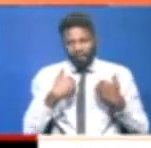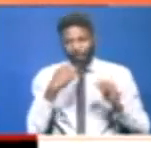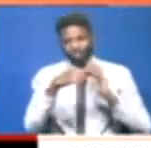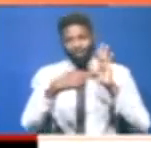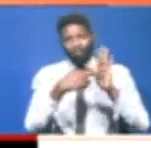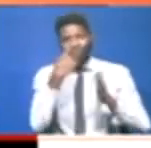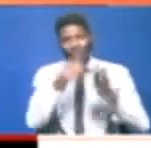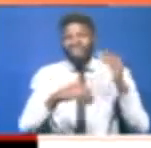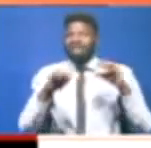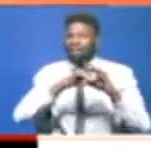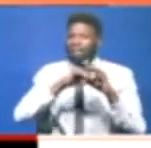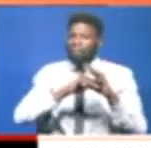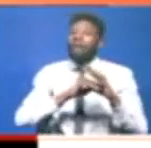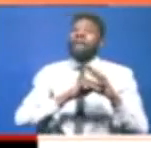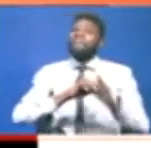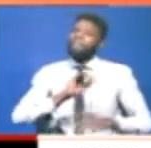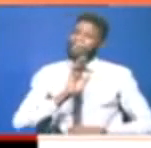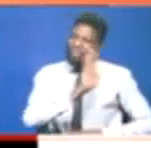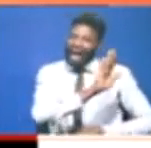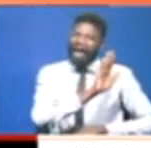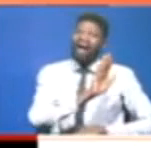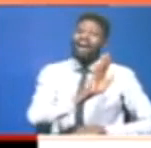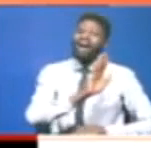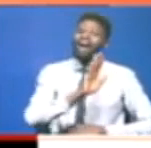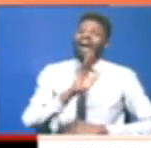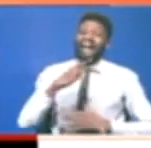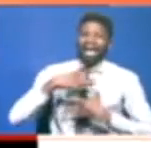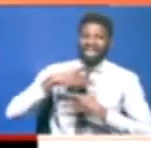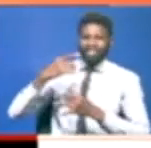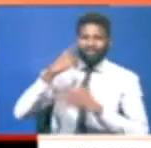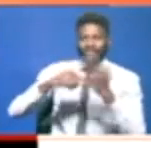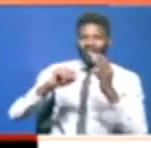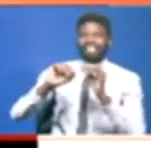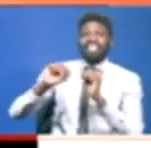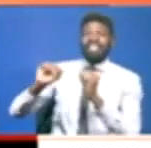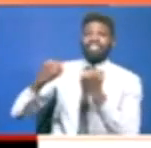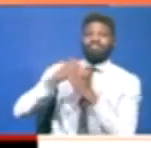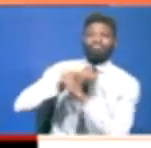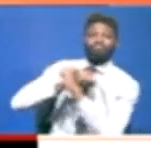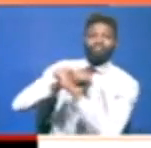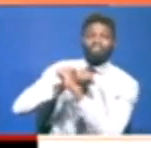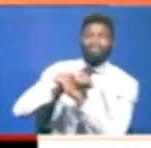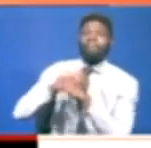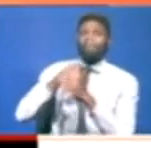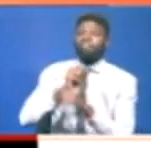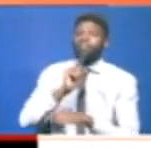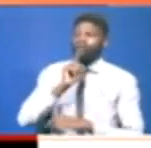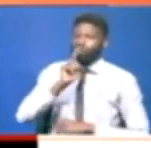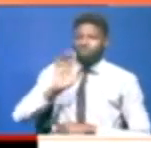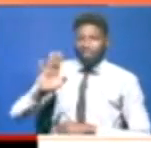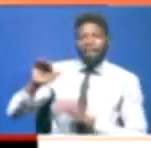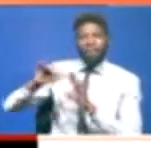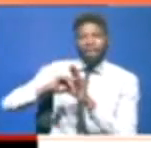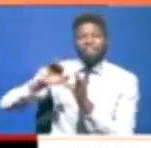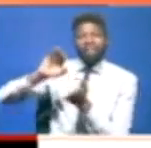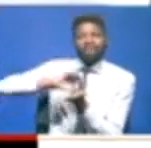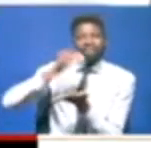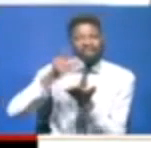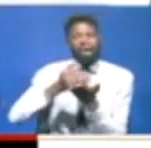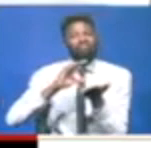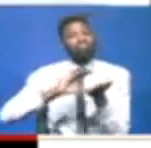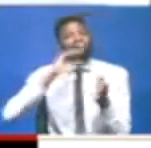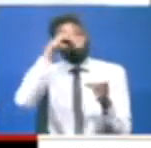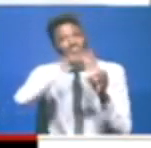that the funds are safeguarded and are invested in the best interest of the members. You talked about